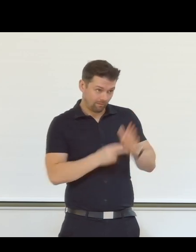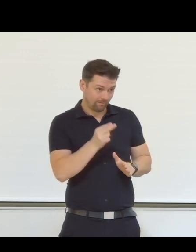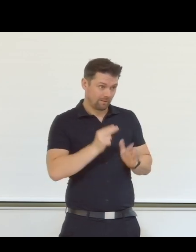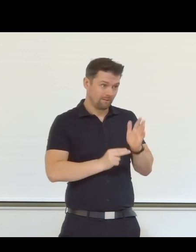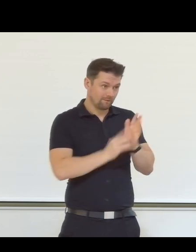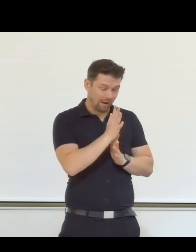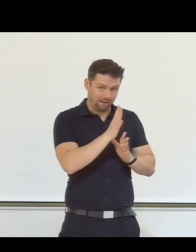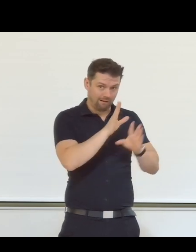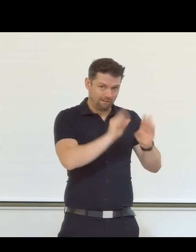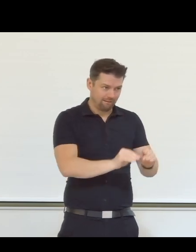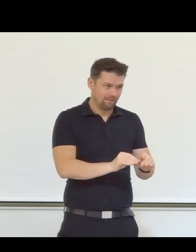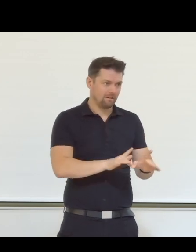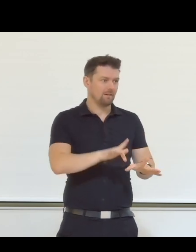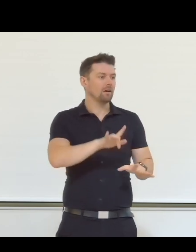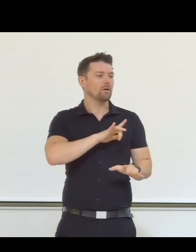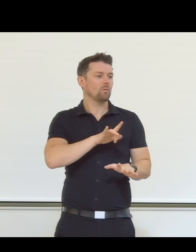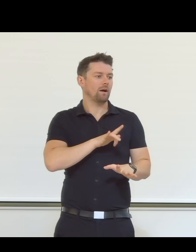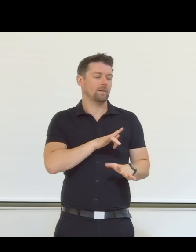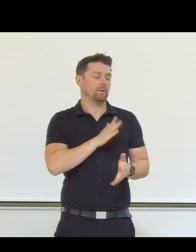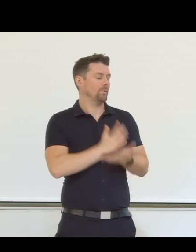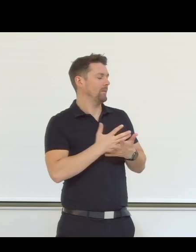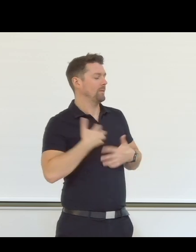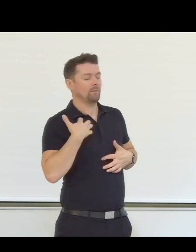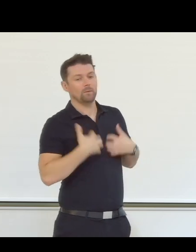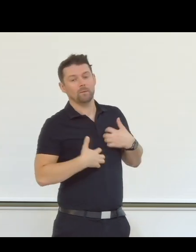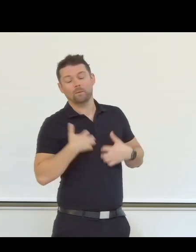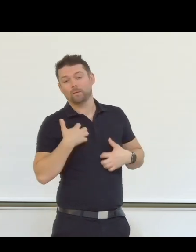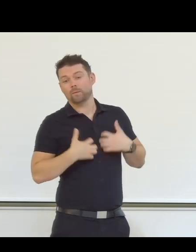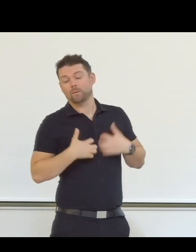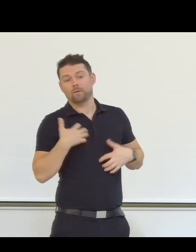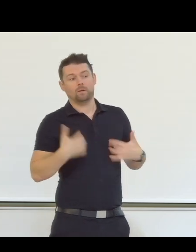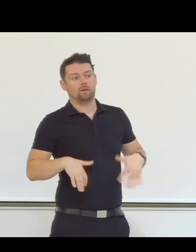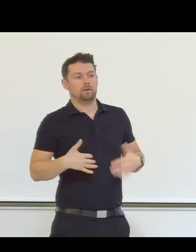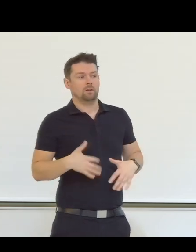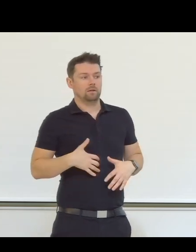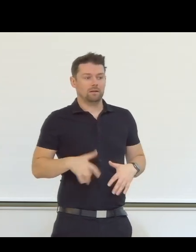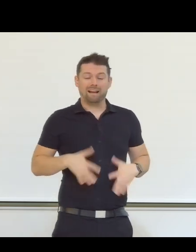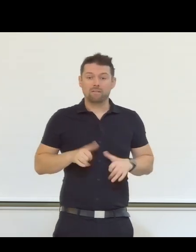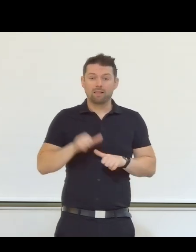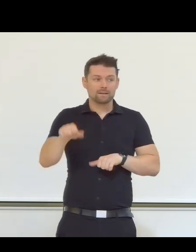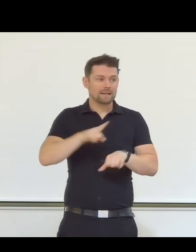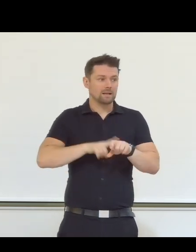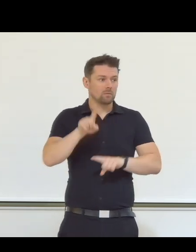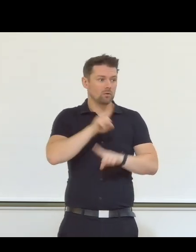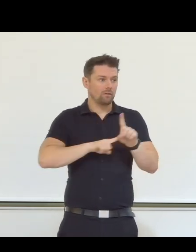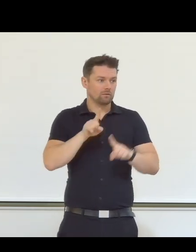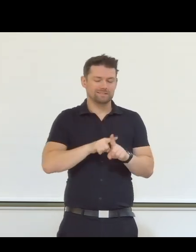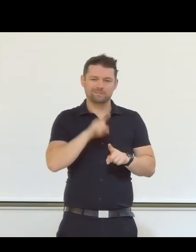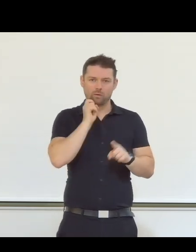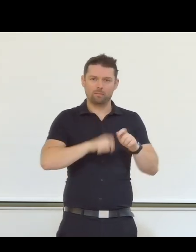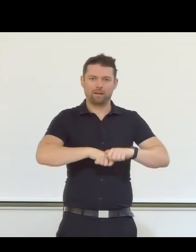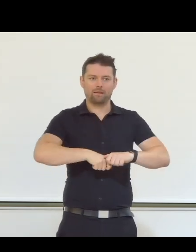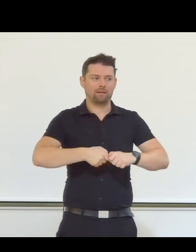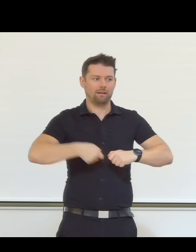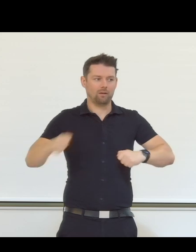Not that it's one, because it's so interesting. And I think next time in the conference we're going to make 1 week long and